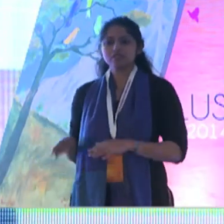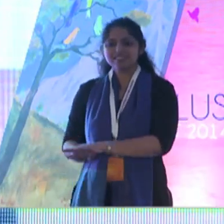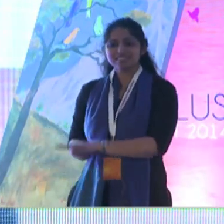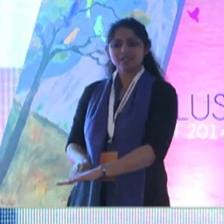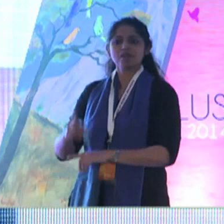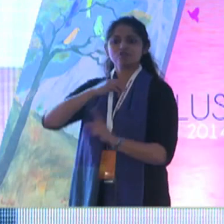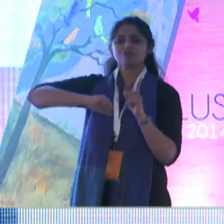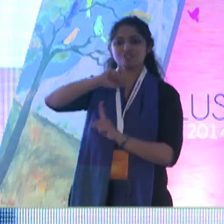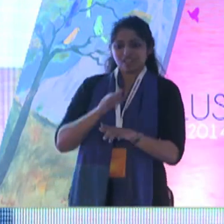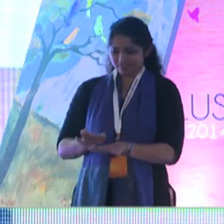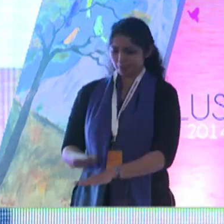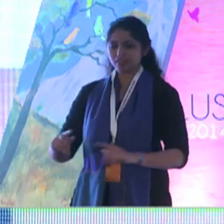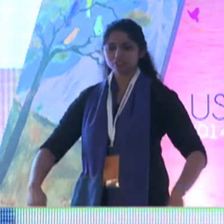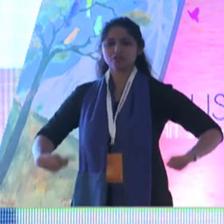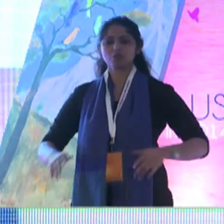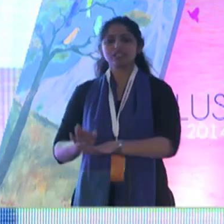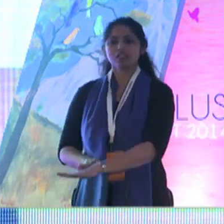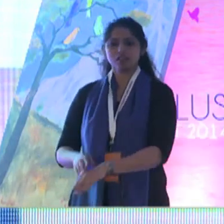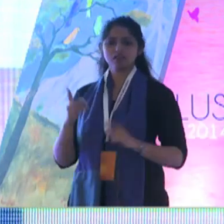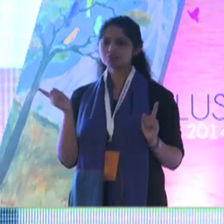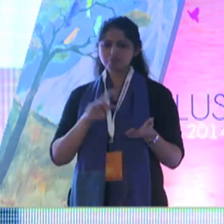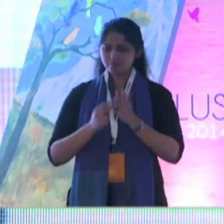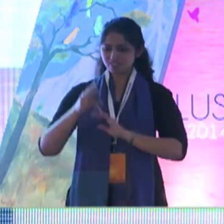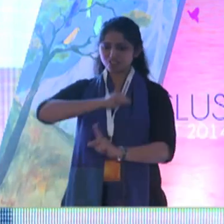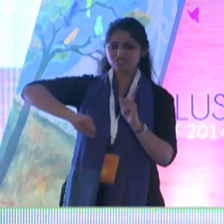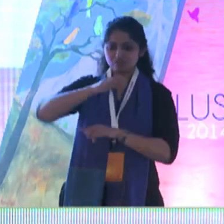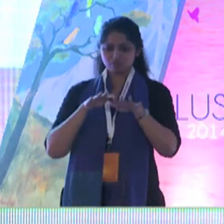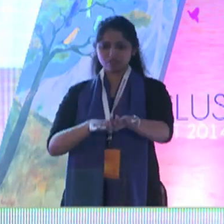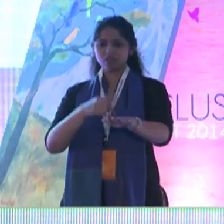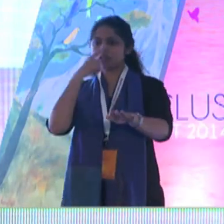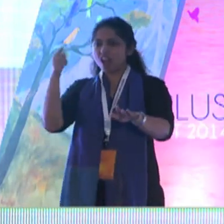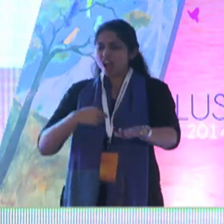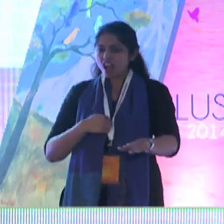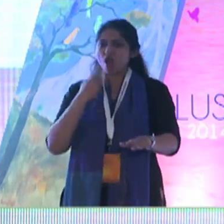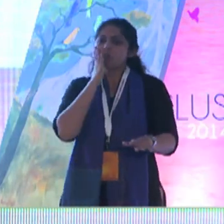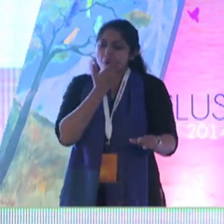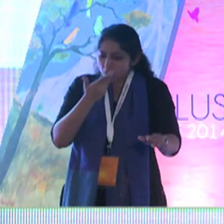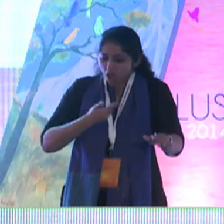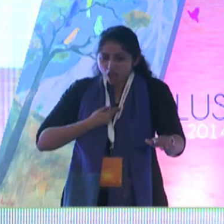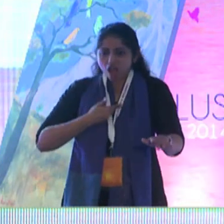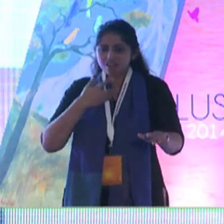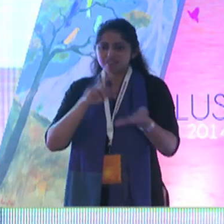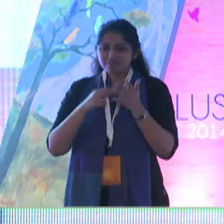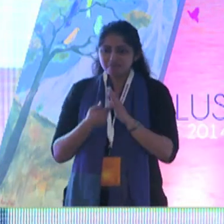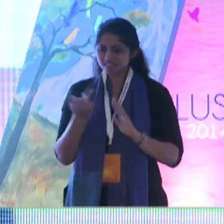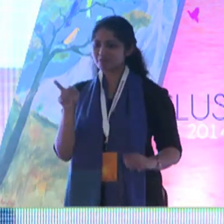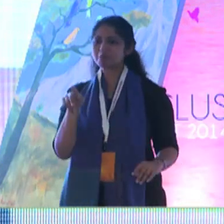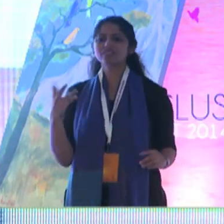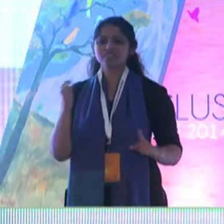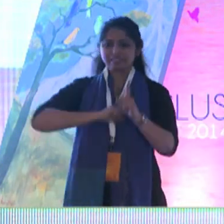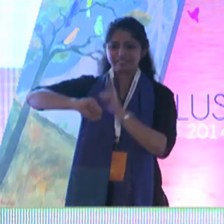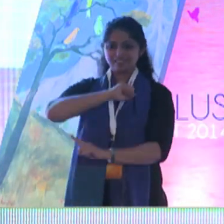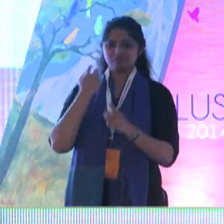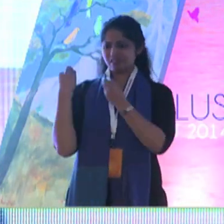society. And then you are dependent on the society, and the same society discards you. So you're doubly hurt. That society, through